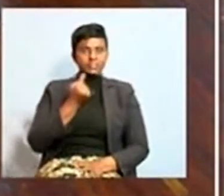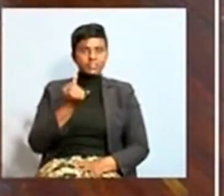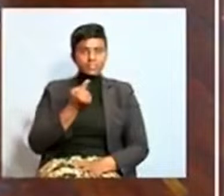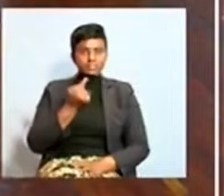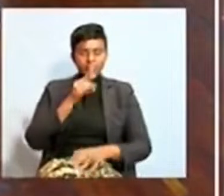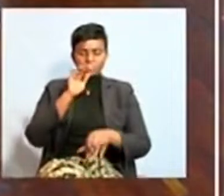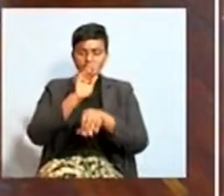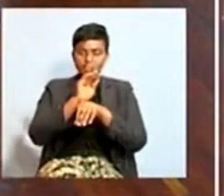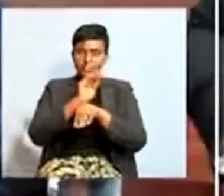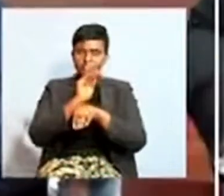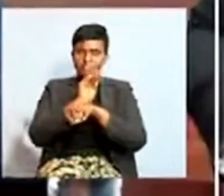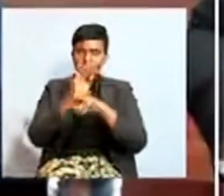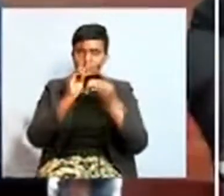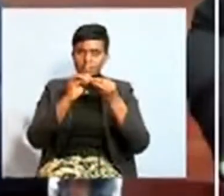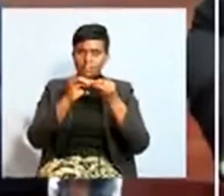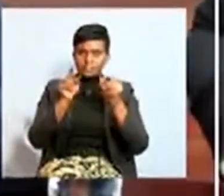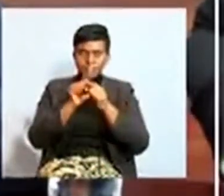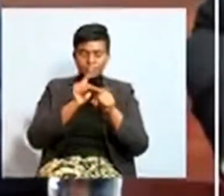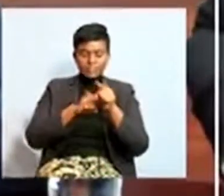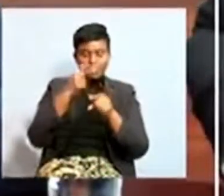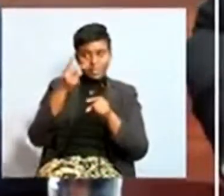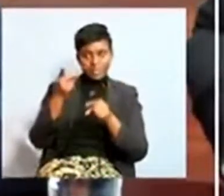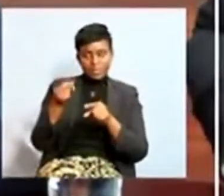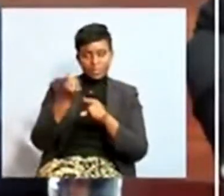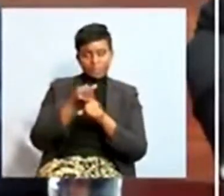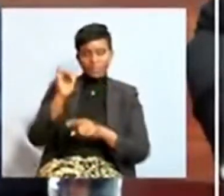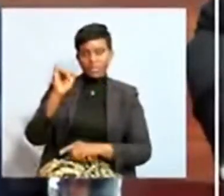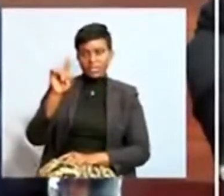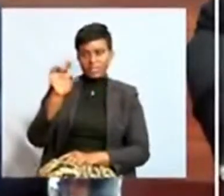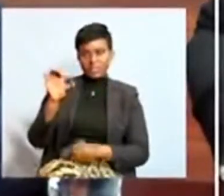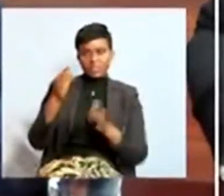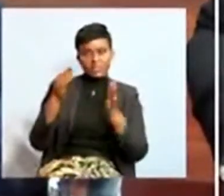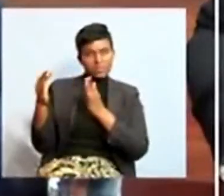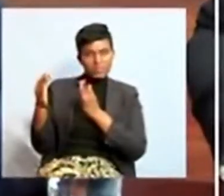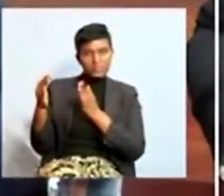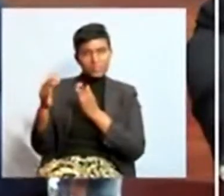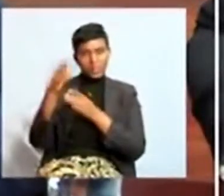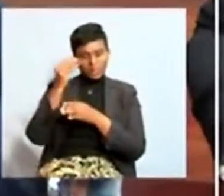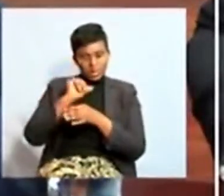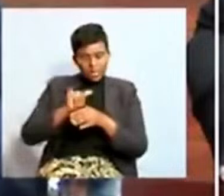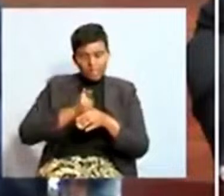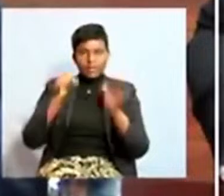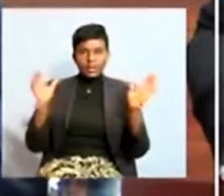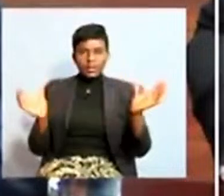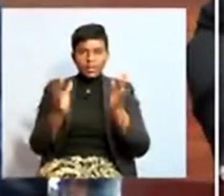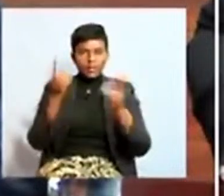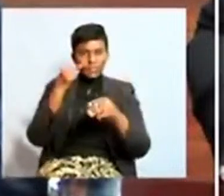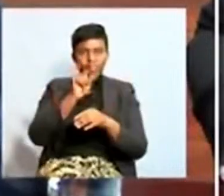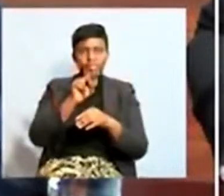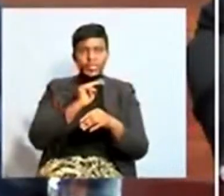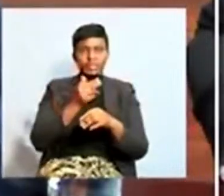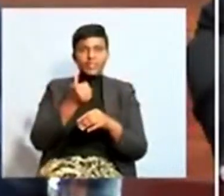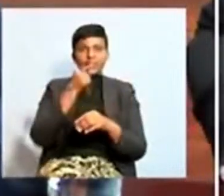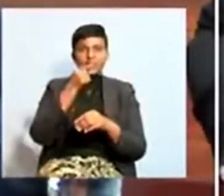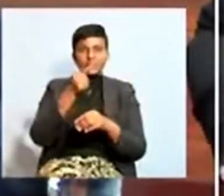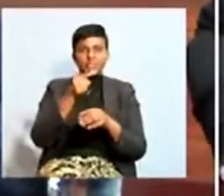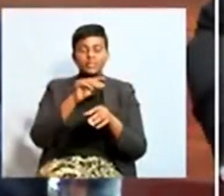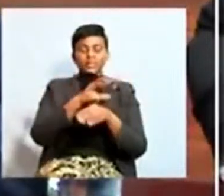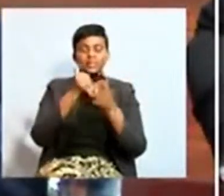augment from looking at it from the IDC perspective, right? Why we are motivating for this is we are saying it will